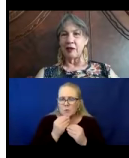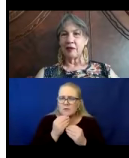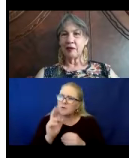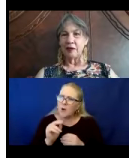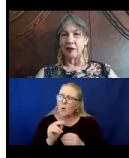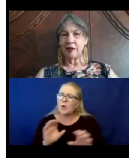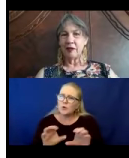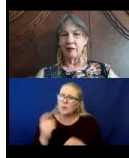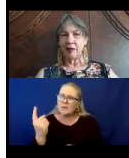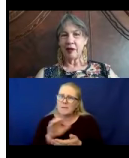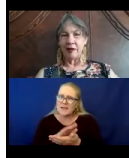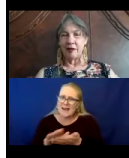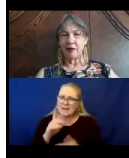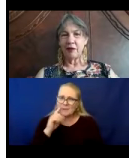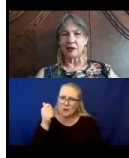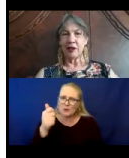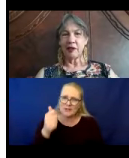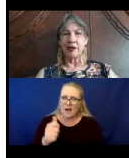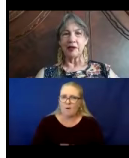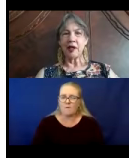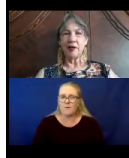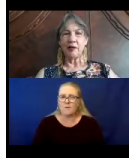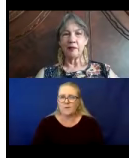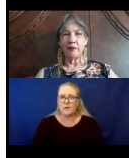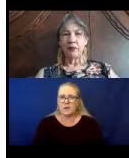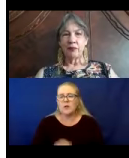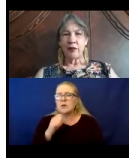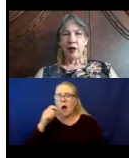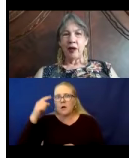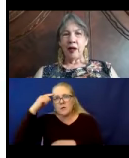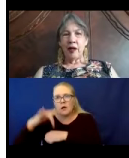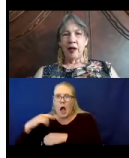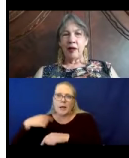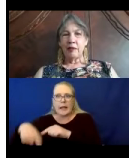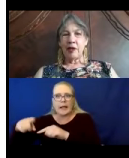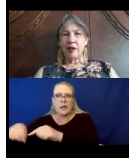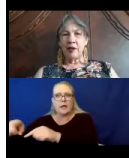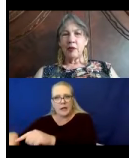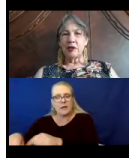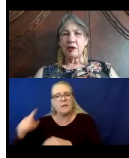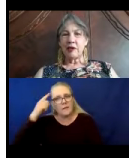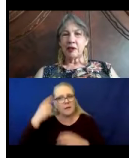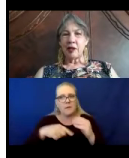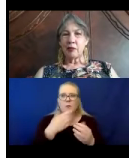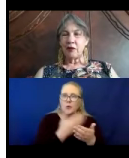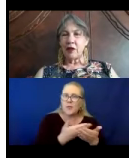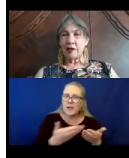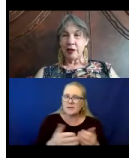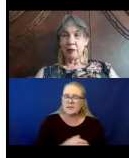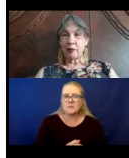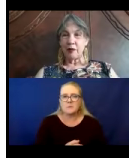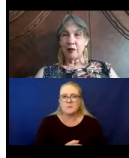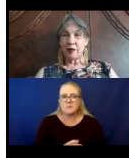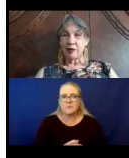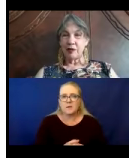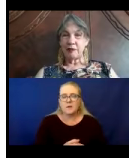yourself, not focusing on the things you can't do. The main thing most of us can improve on is